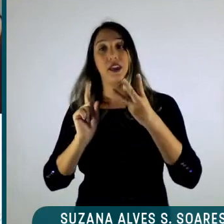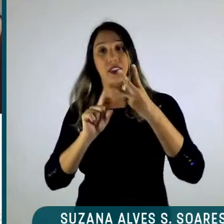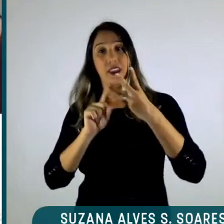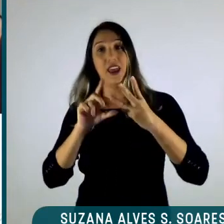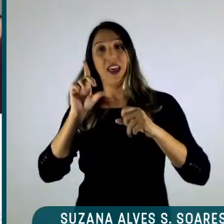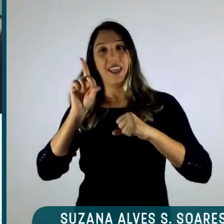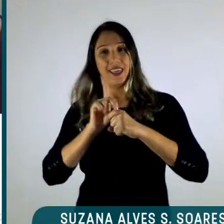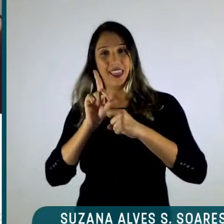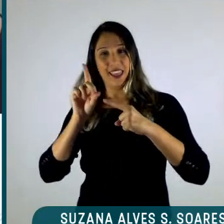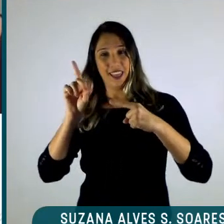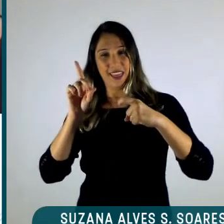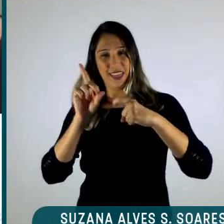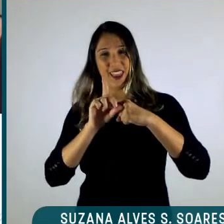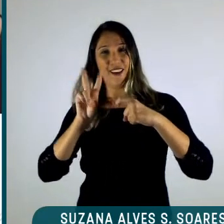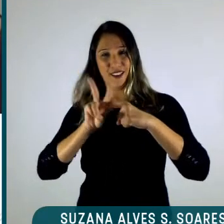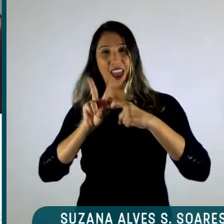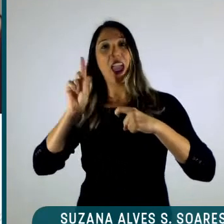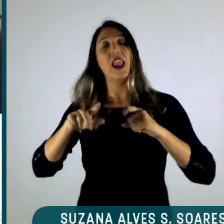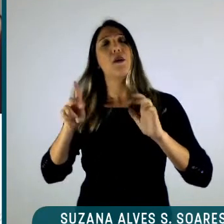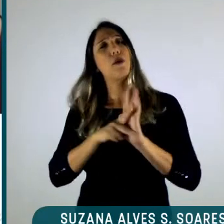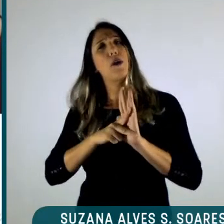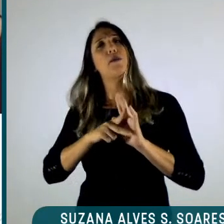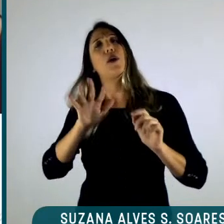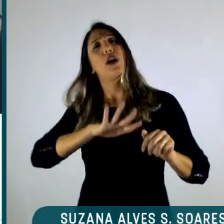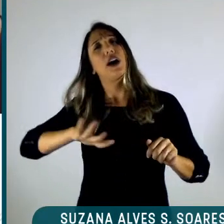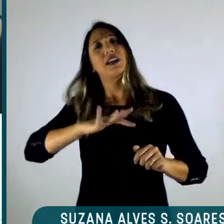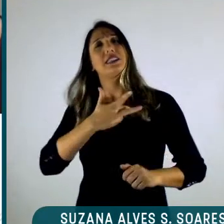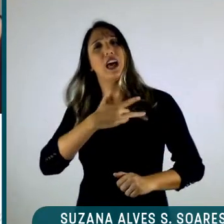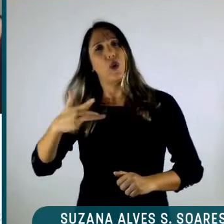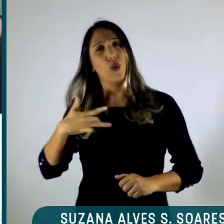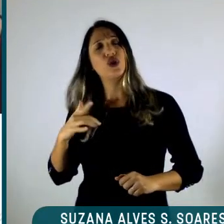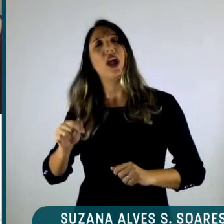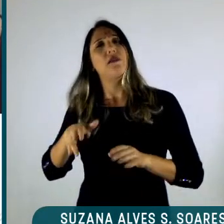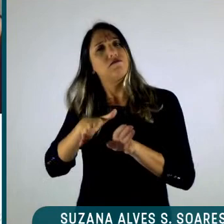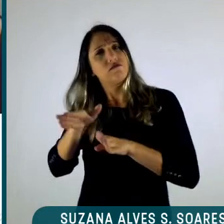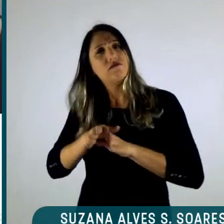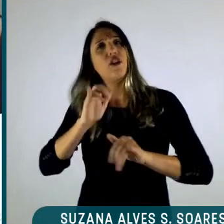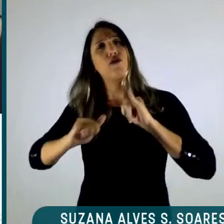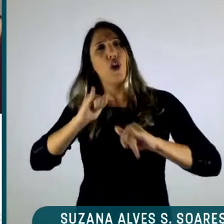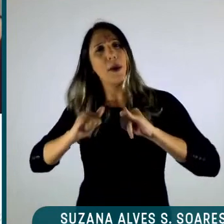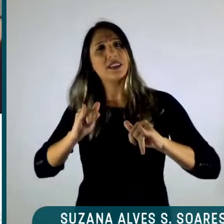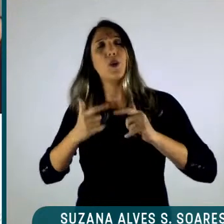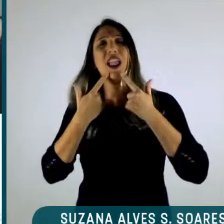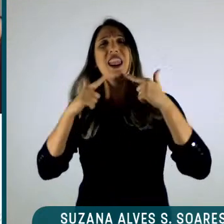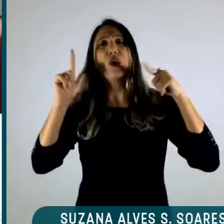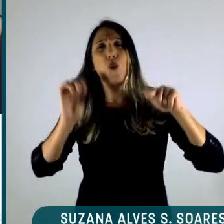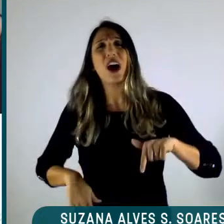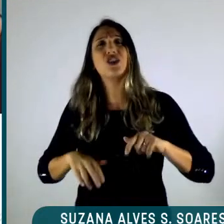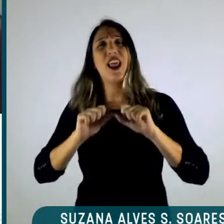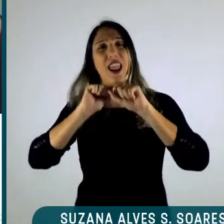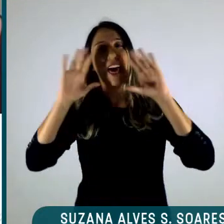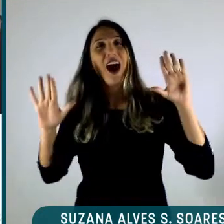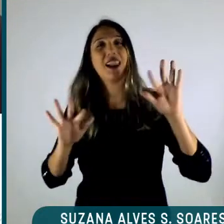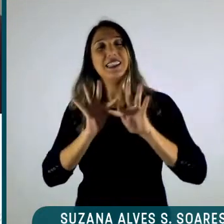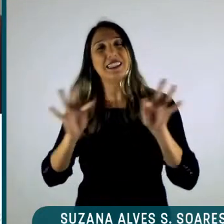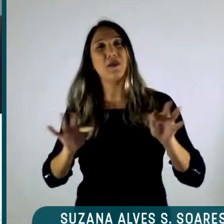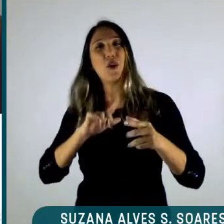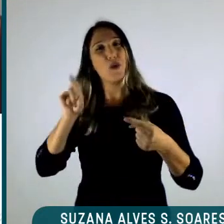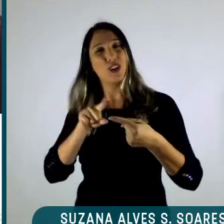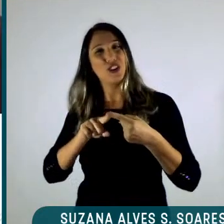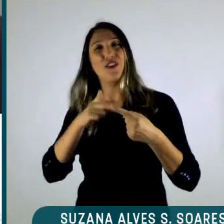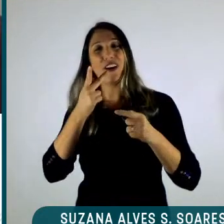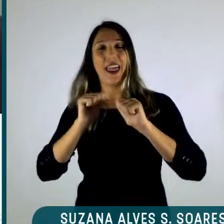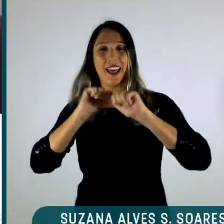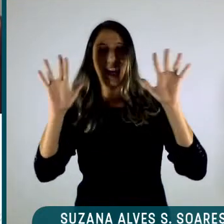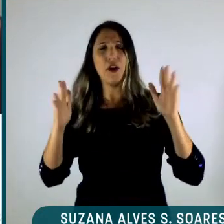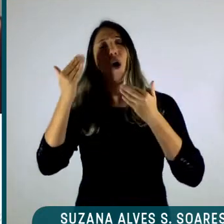Favelas. Dráuzio Varella, physician and doctor. He runs one of the most popular public health